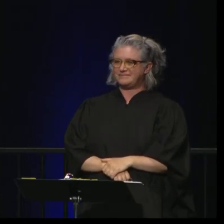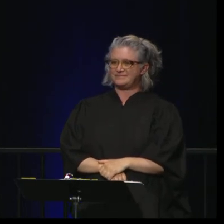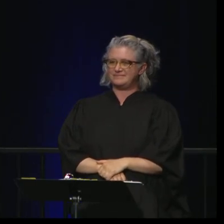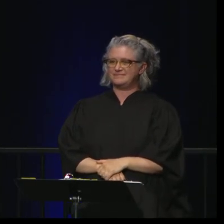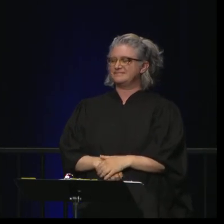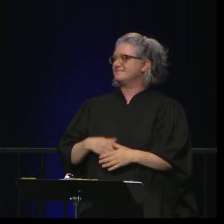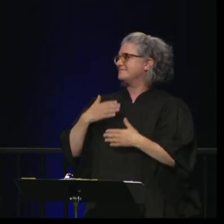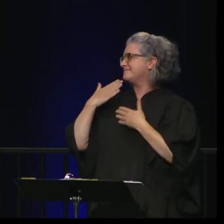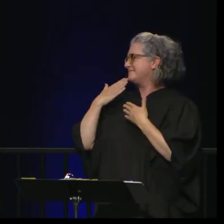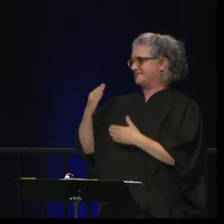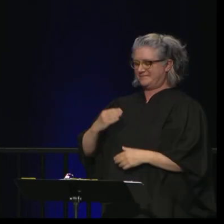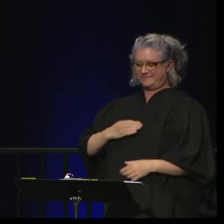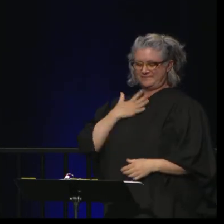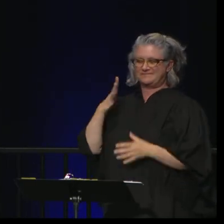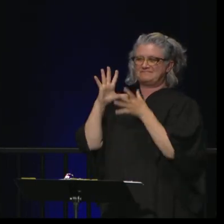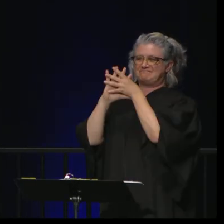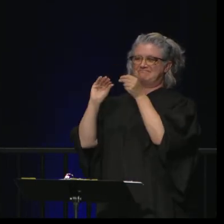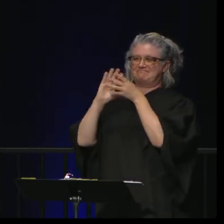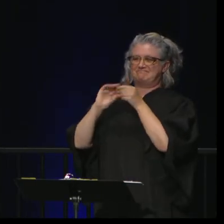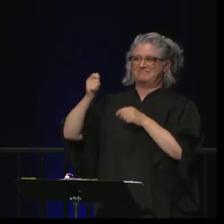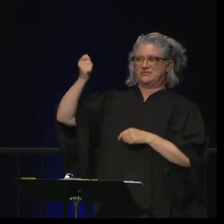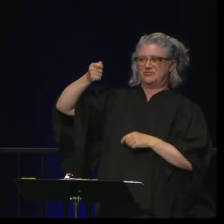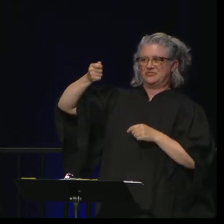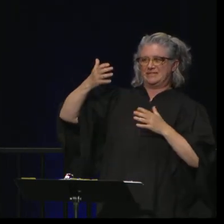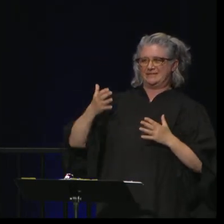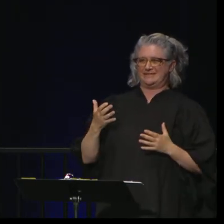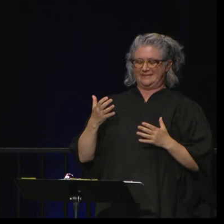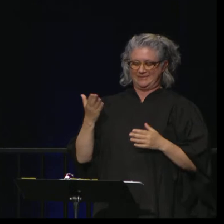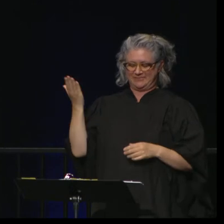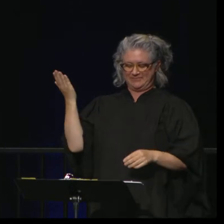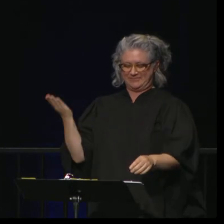Thank you for your inspiring words, Justice Strathy.